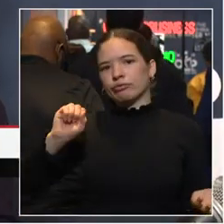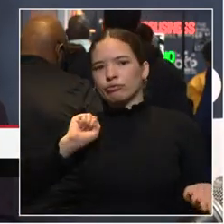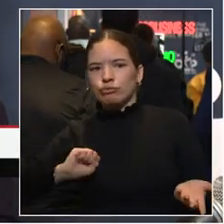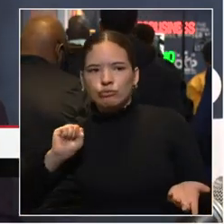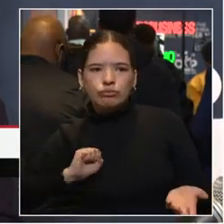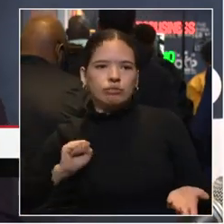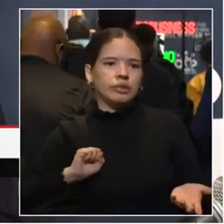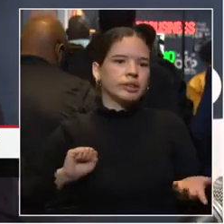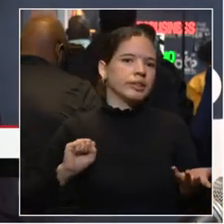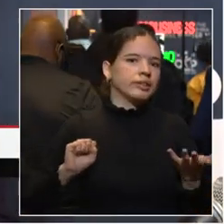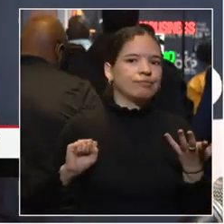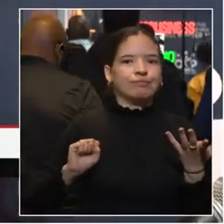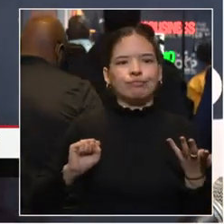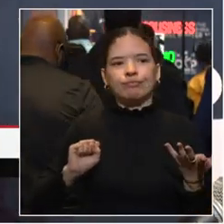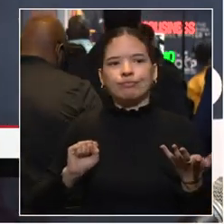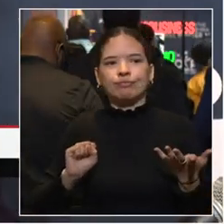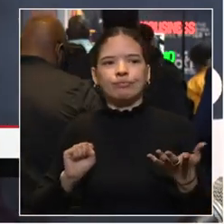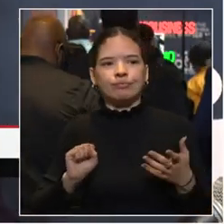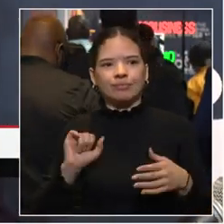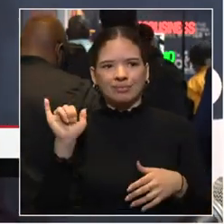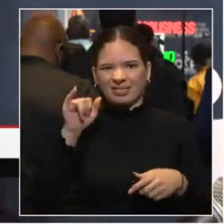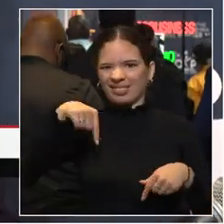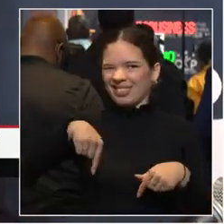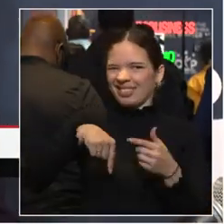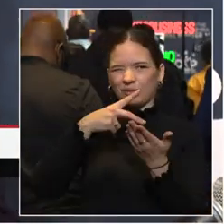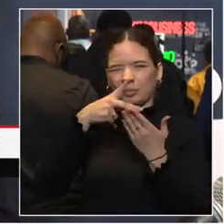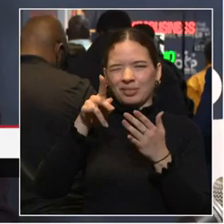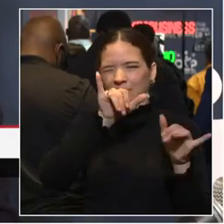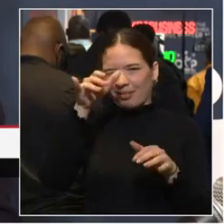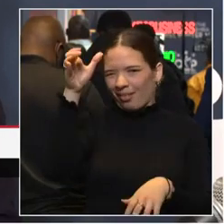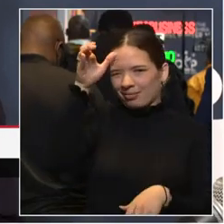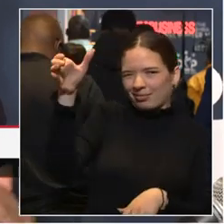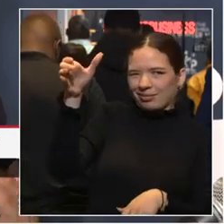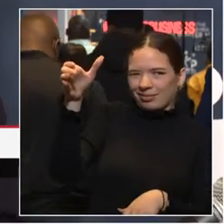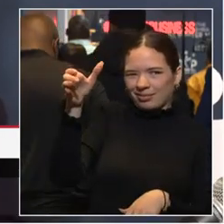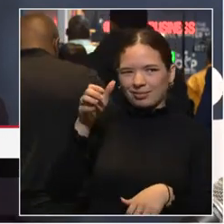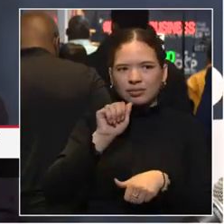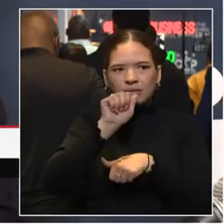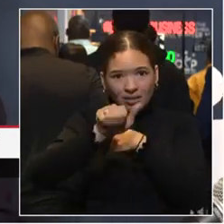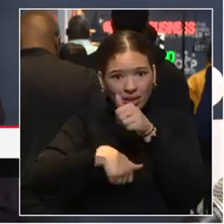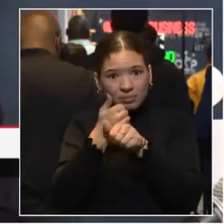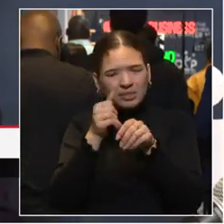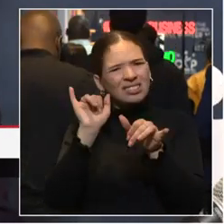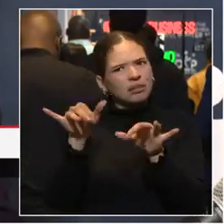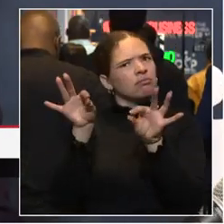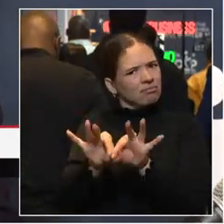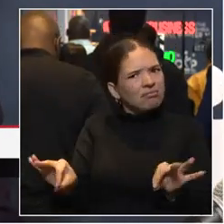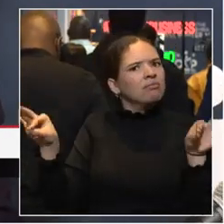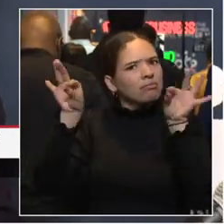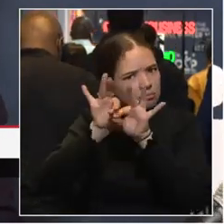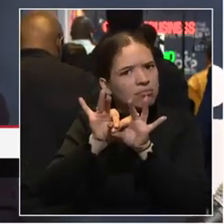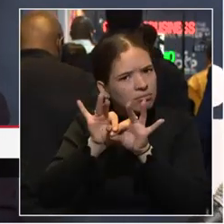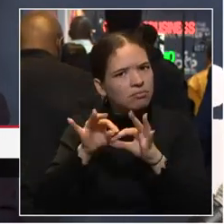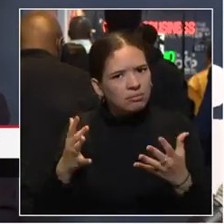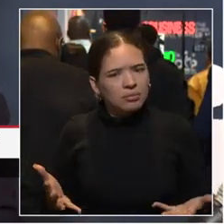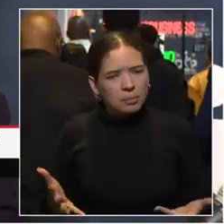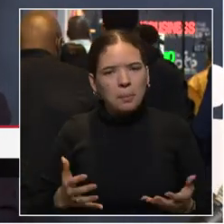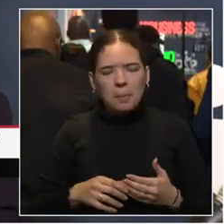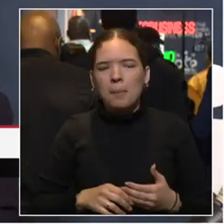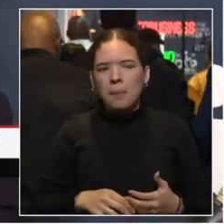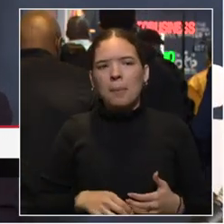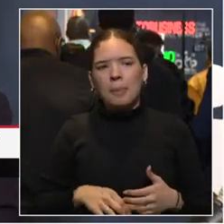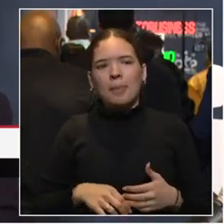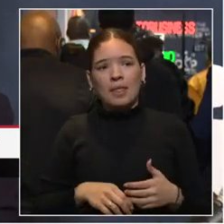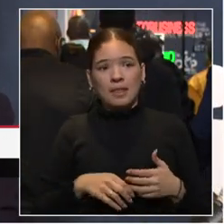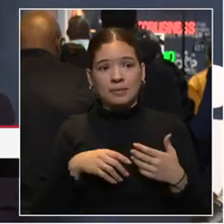MB SYEP alum, is a real thing, right? Yeah. And so people who have participated